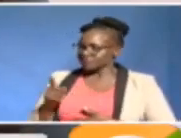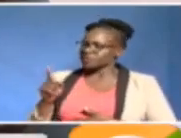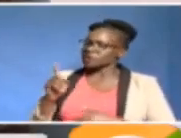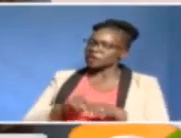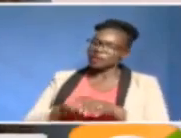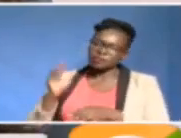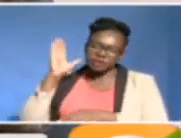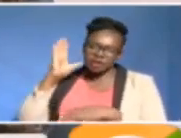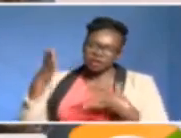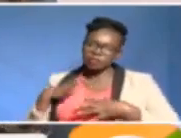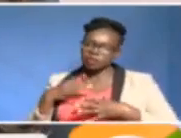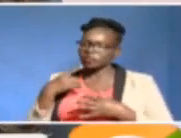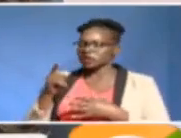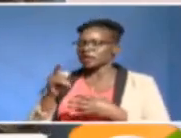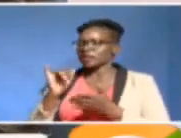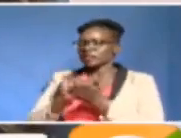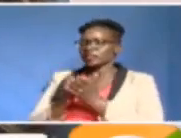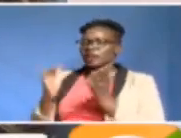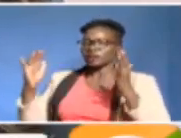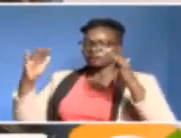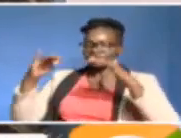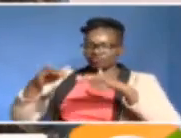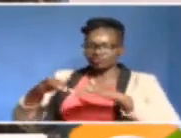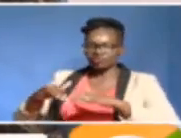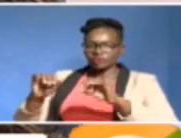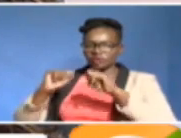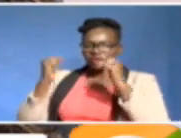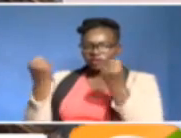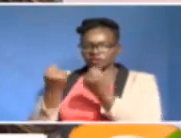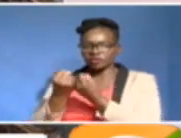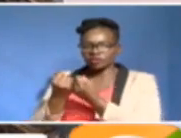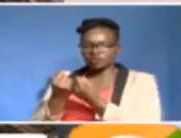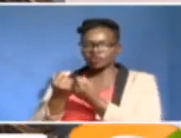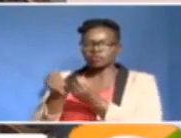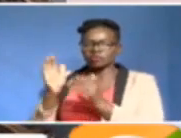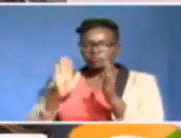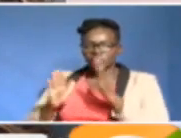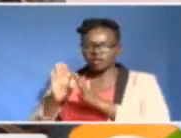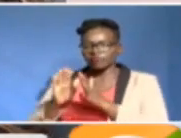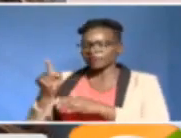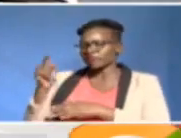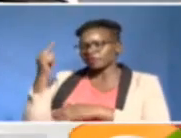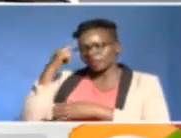is bringing down the social fabric of our country, what is your reaction?